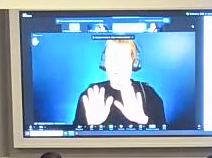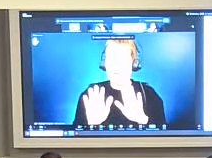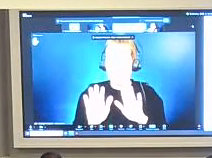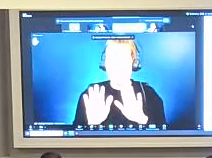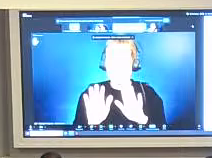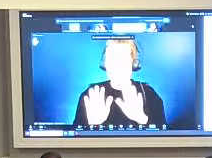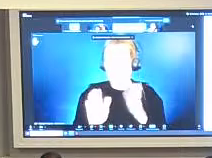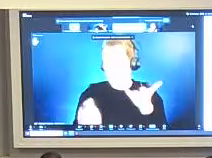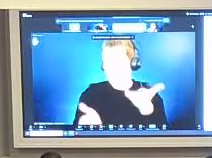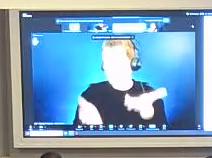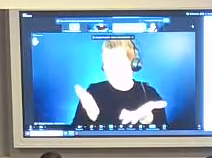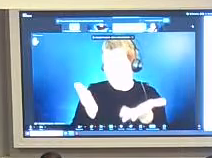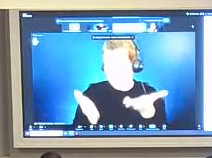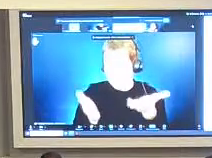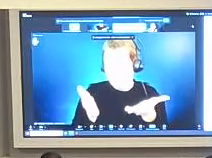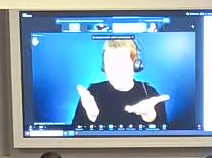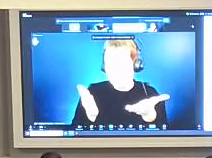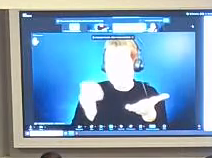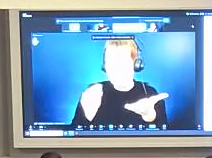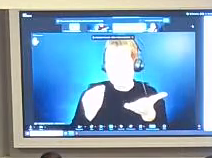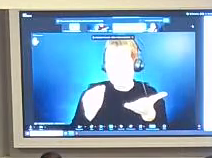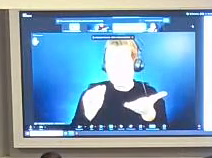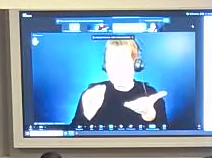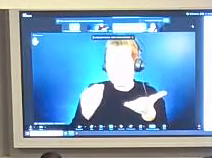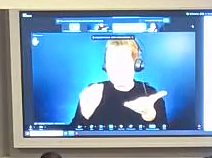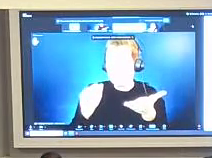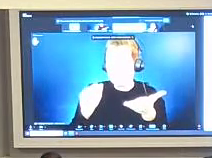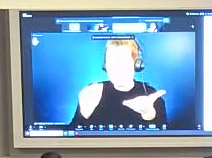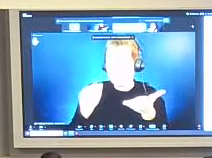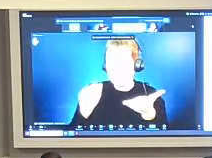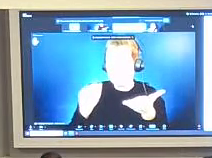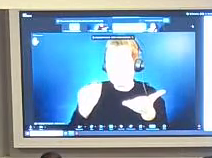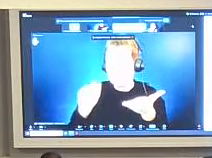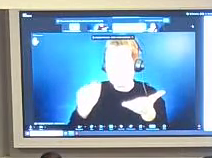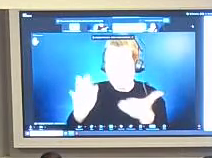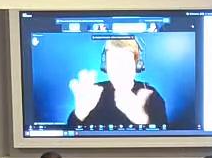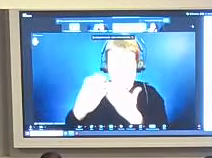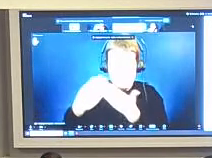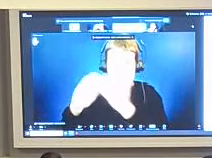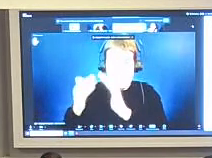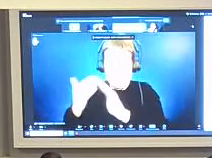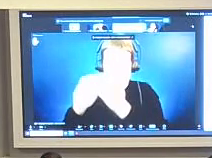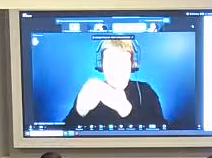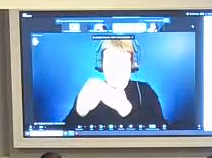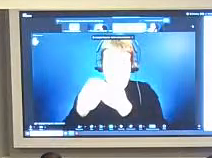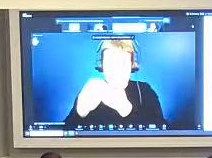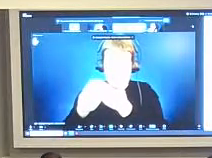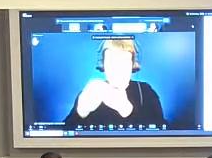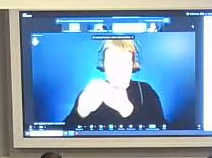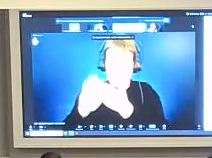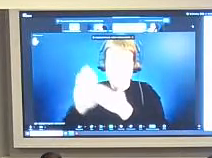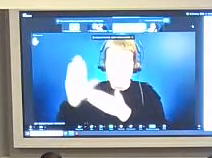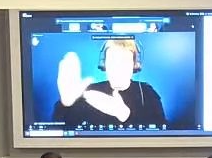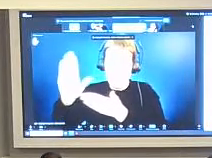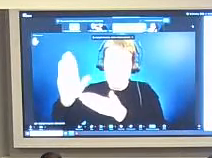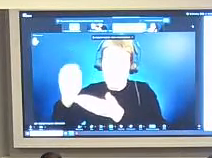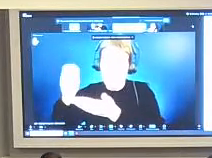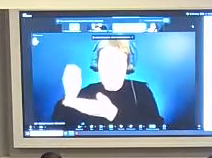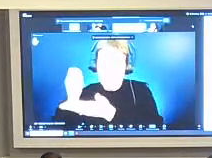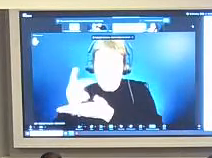you guys come in from the city angle, I don't know, I just